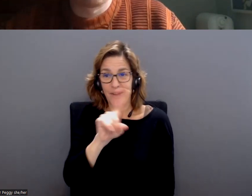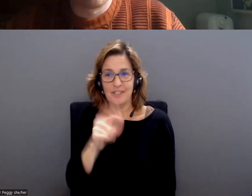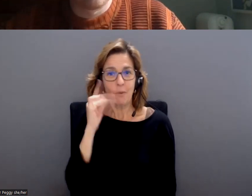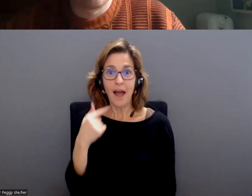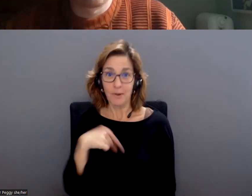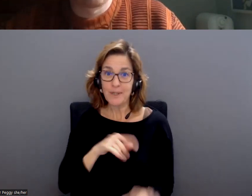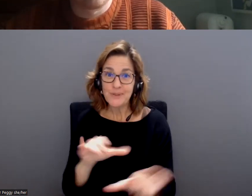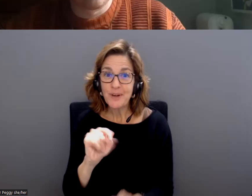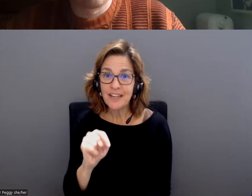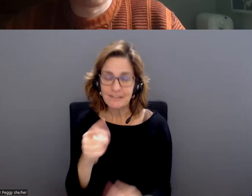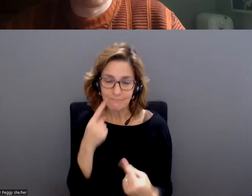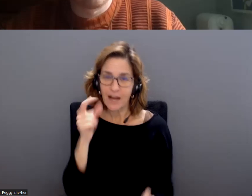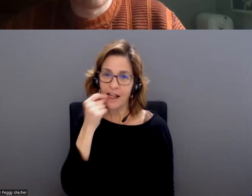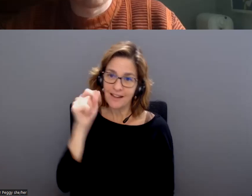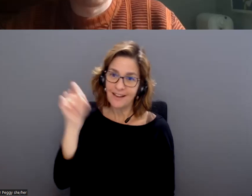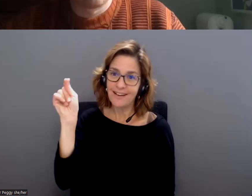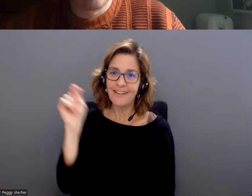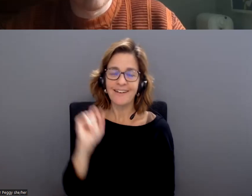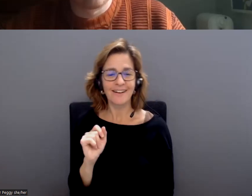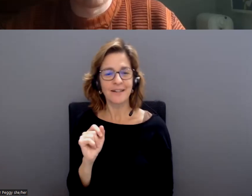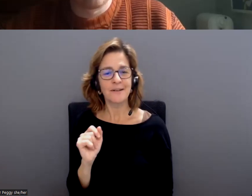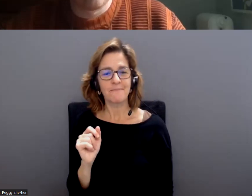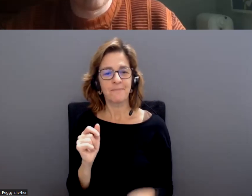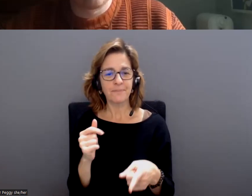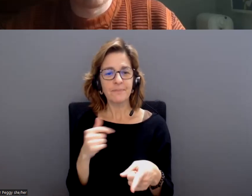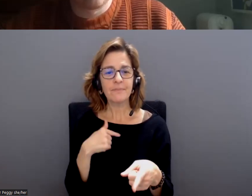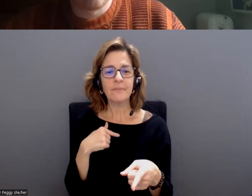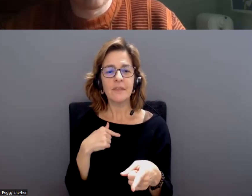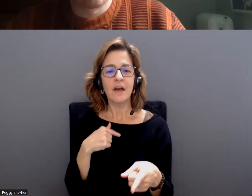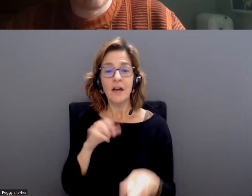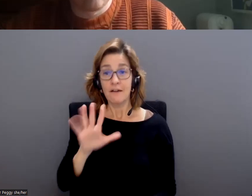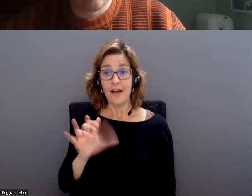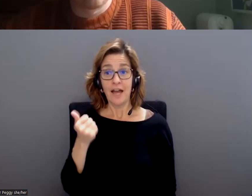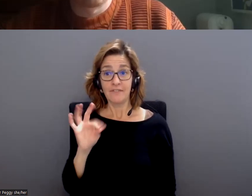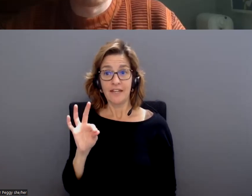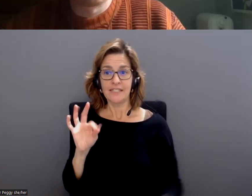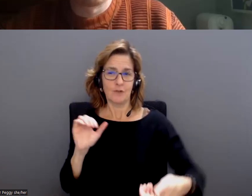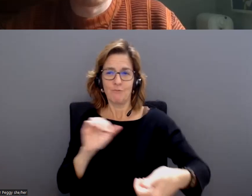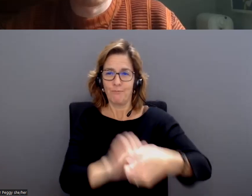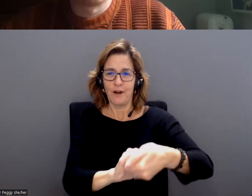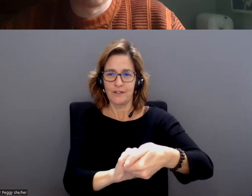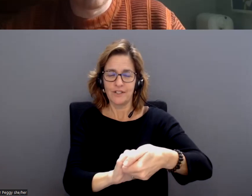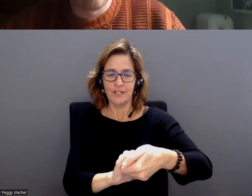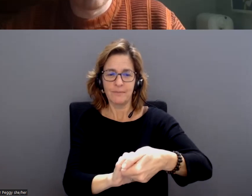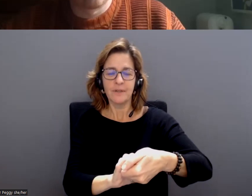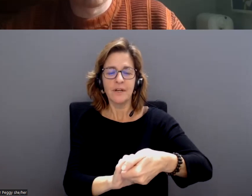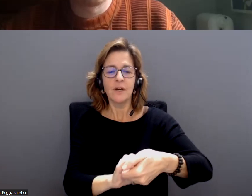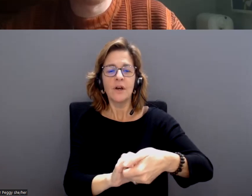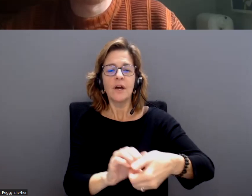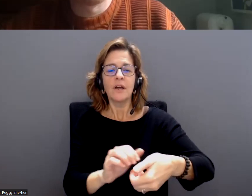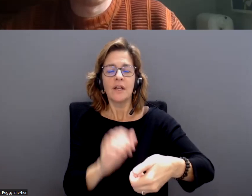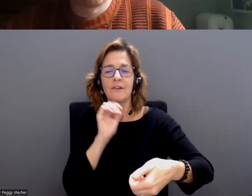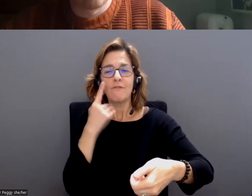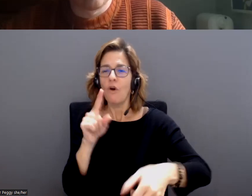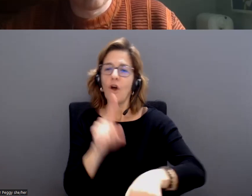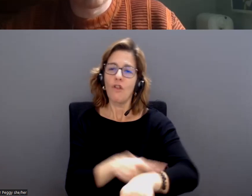actually already in a decently long-term partnership. Not long-term in that it's been going on for a long time, but it